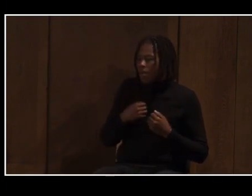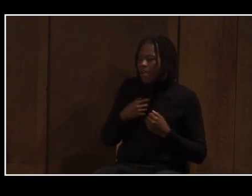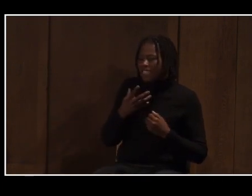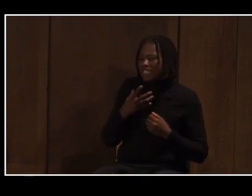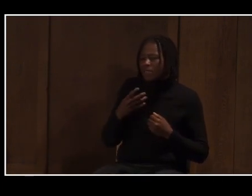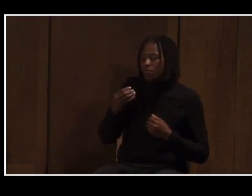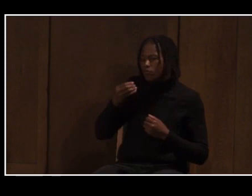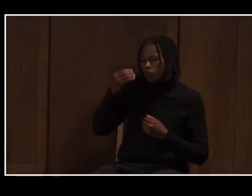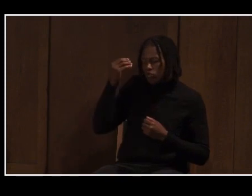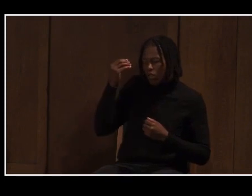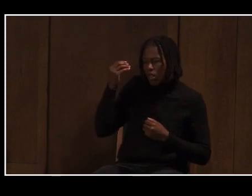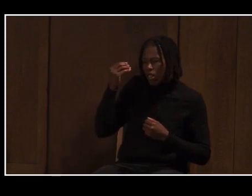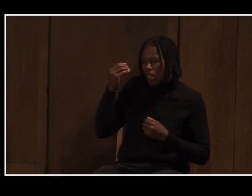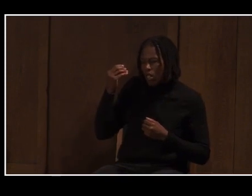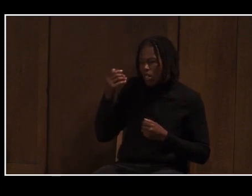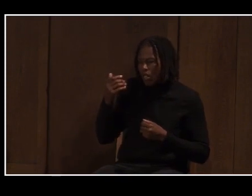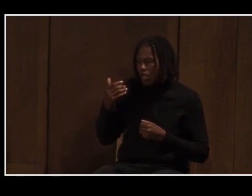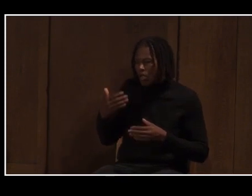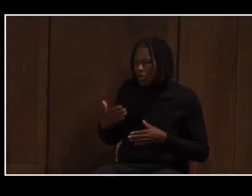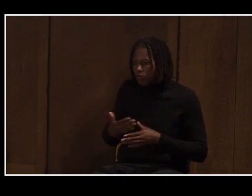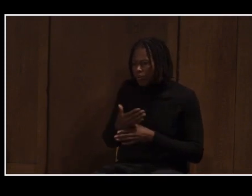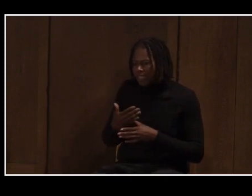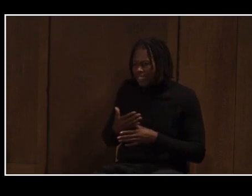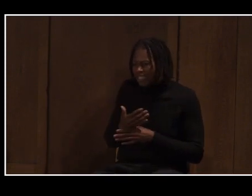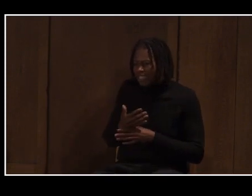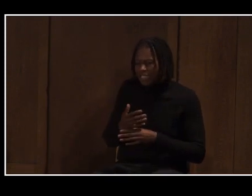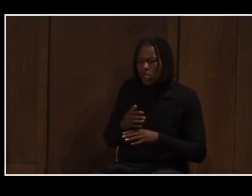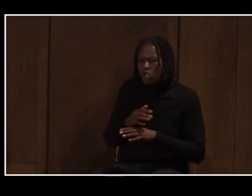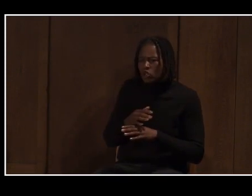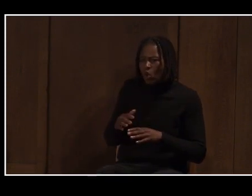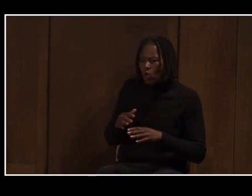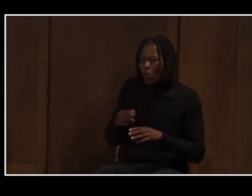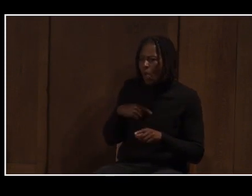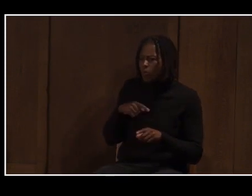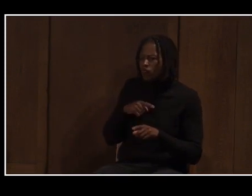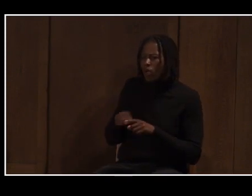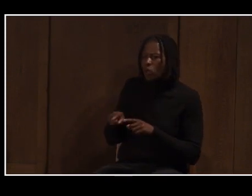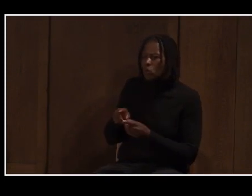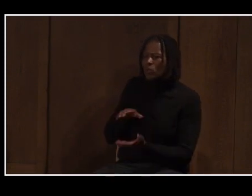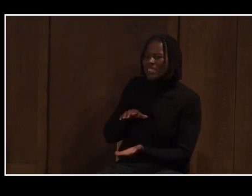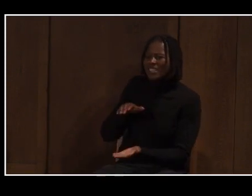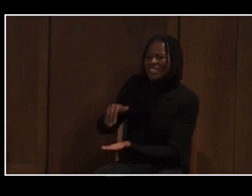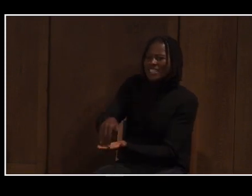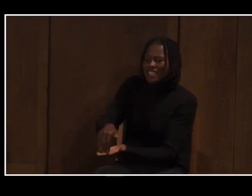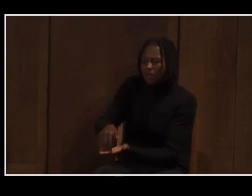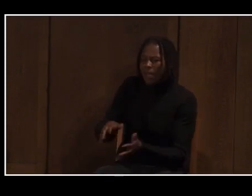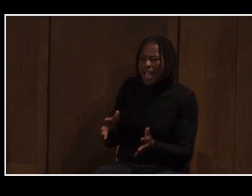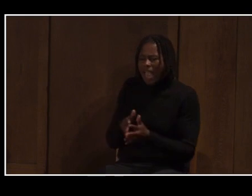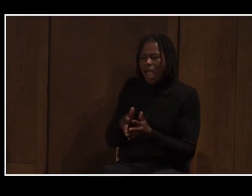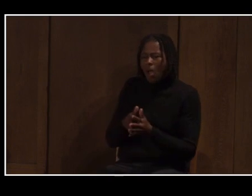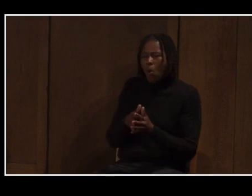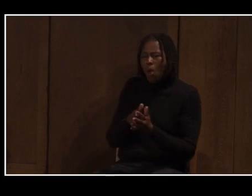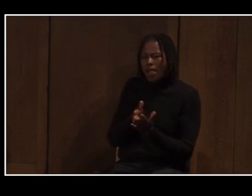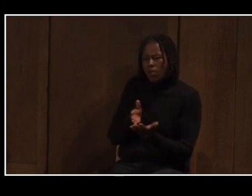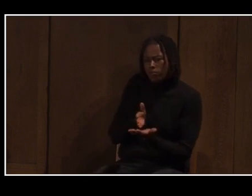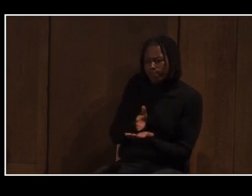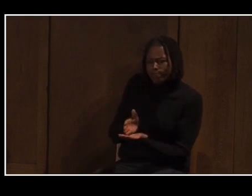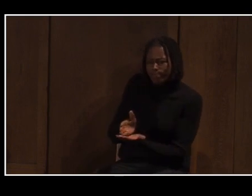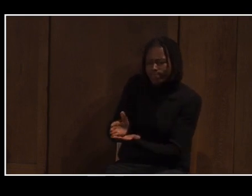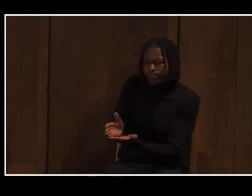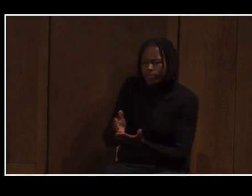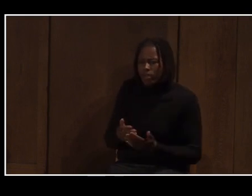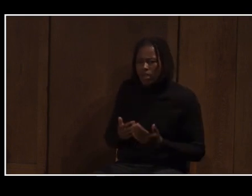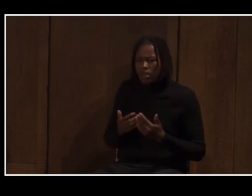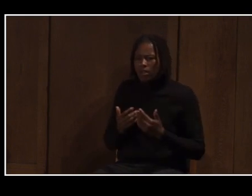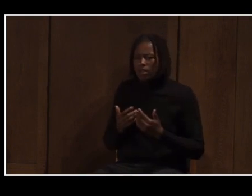to get to, but as a way that I move through the world. I don't know my political self without my spiritual self. I don't know my artistic